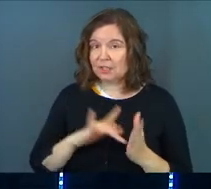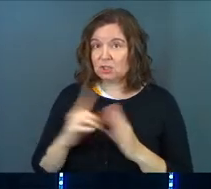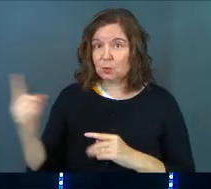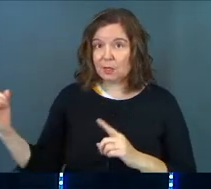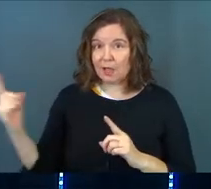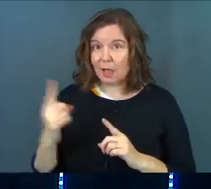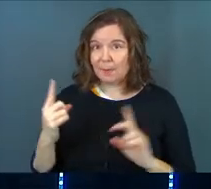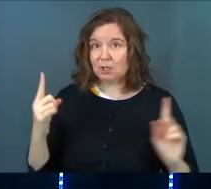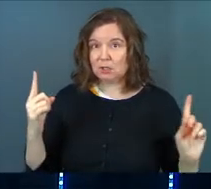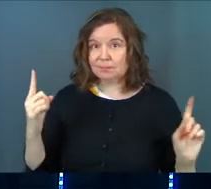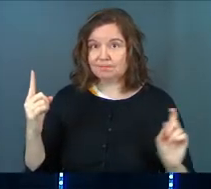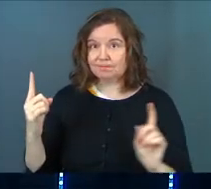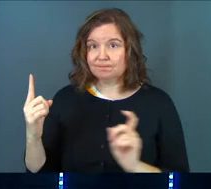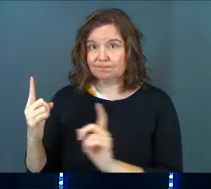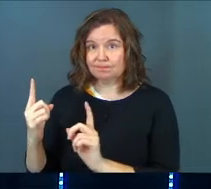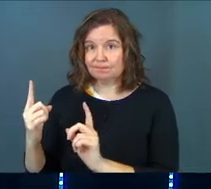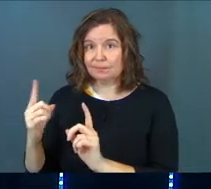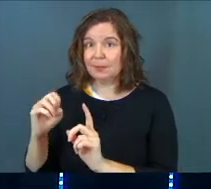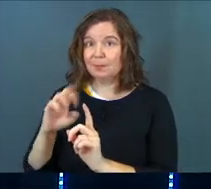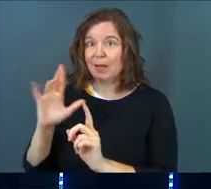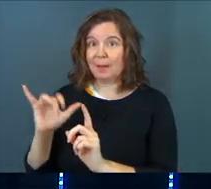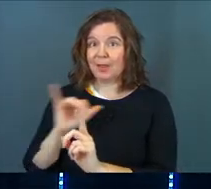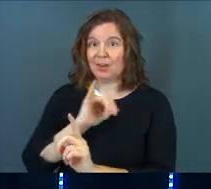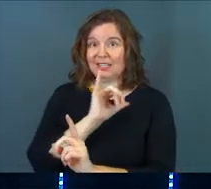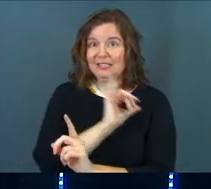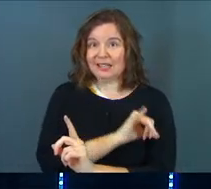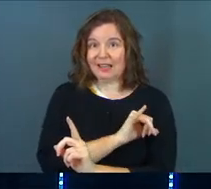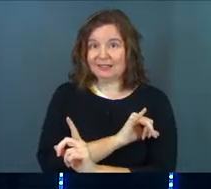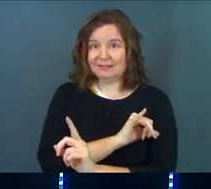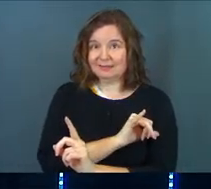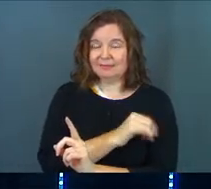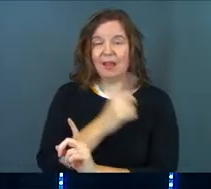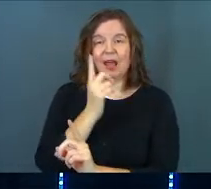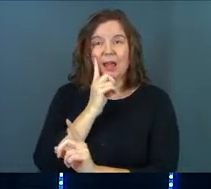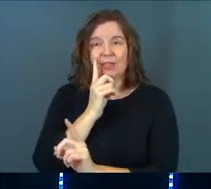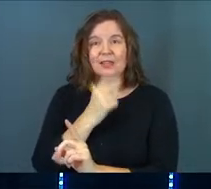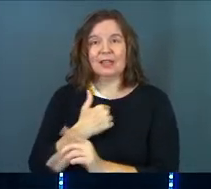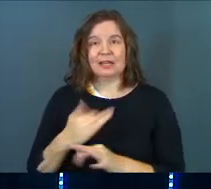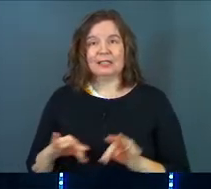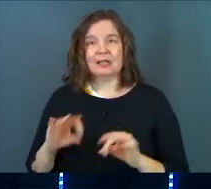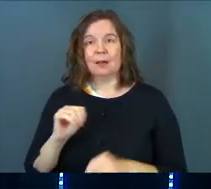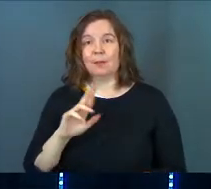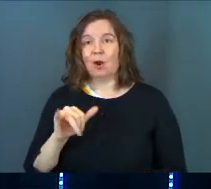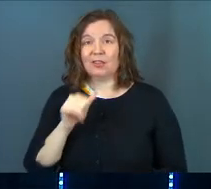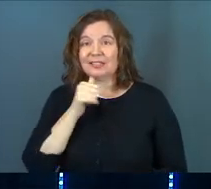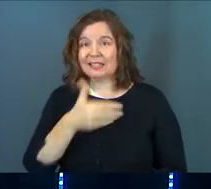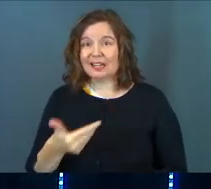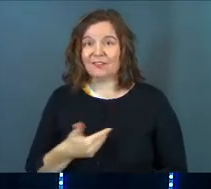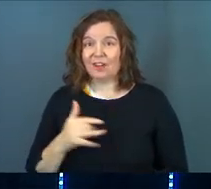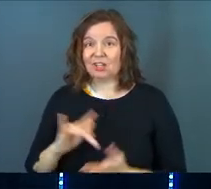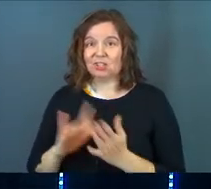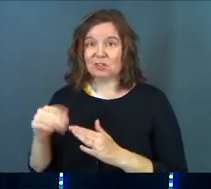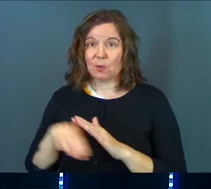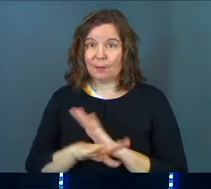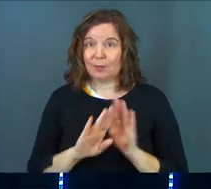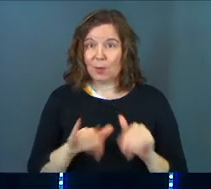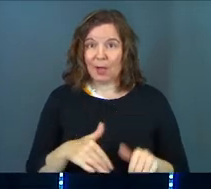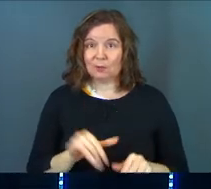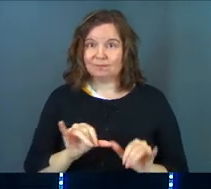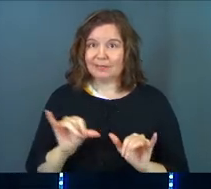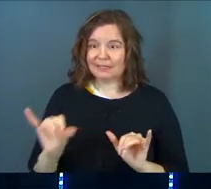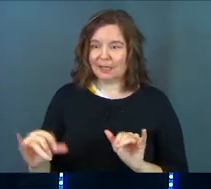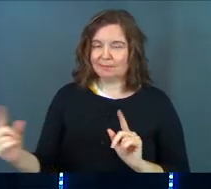was coming, she went to meet him, but Mary stayed in the house. I think it's significant. Martha did not invite Jesus into the